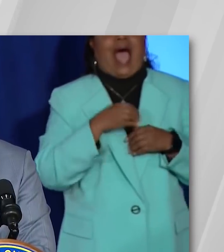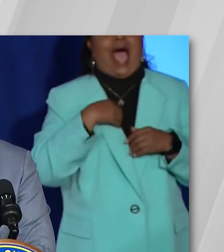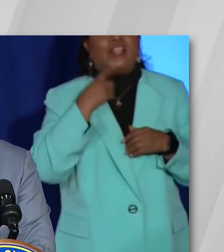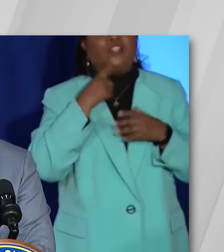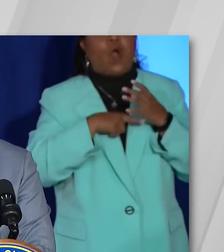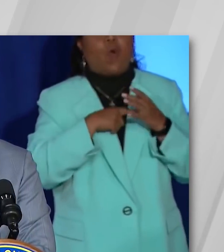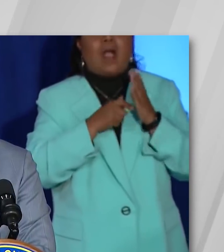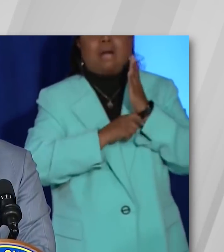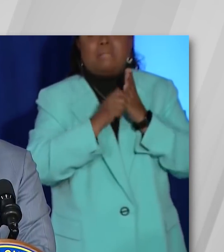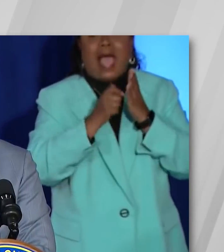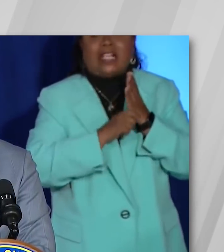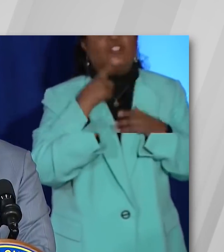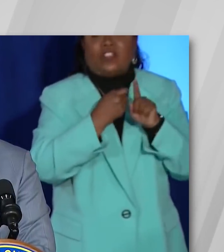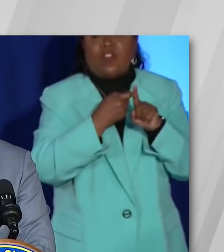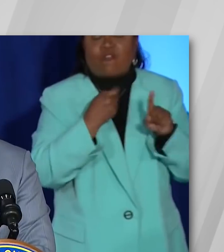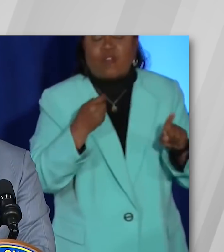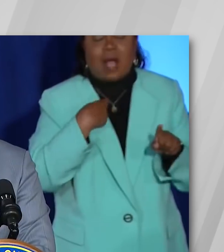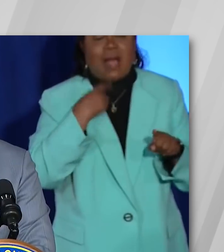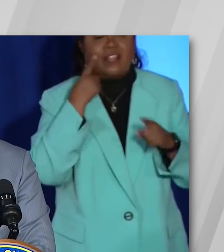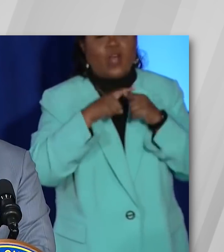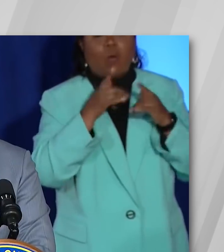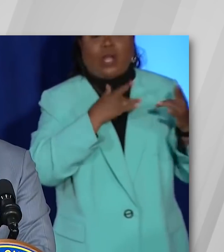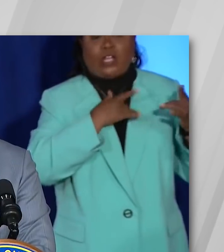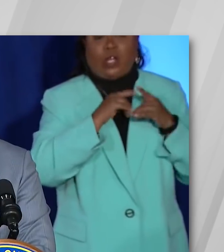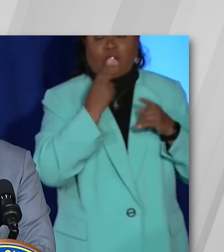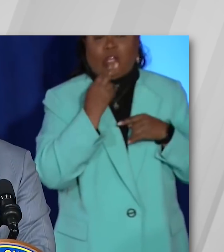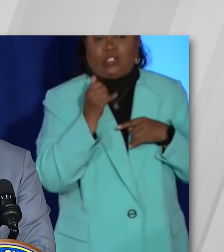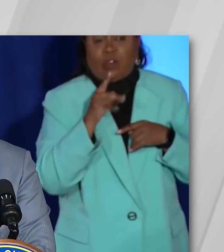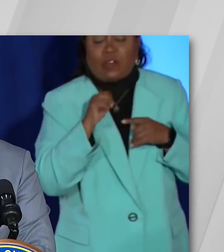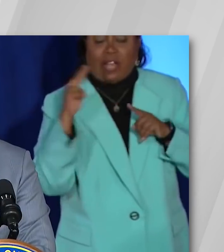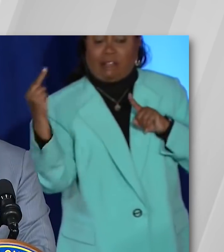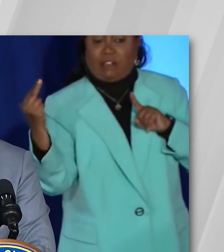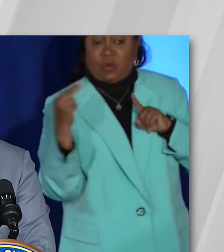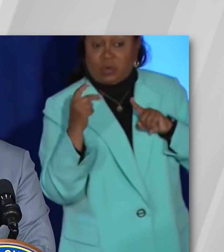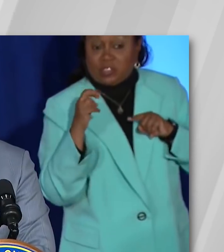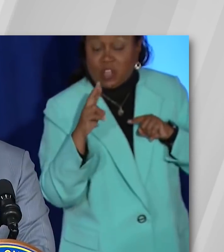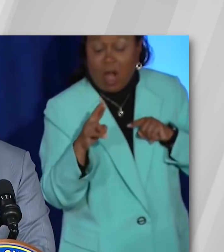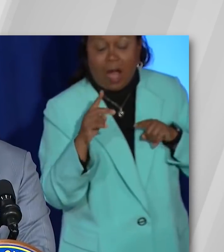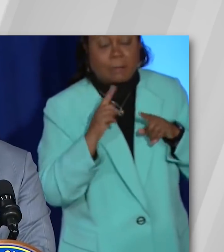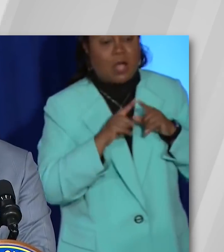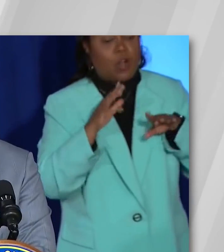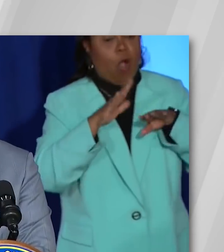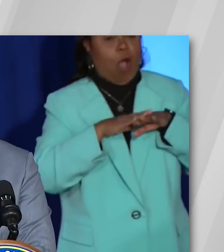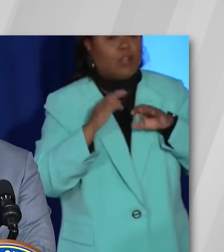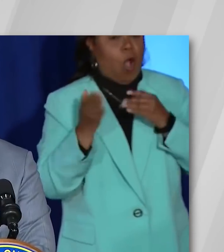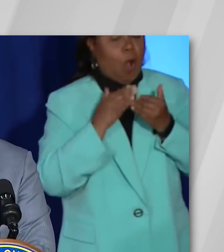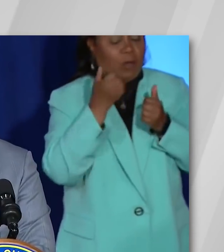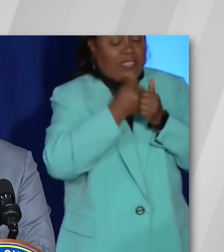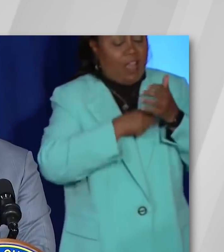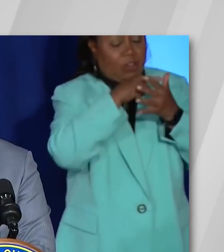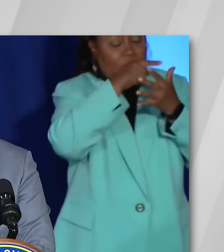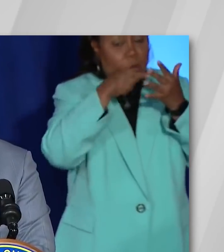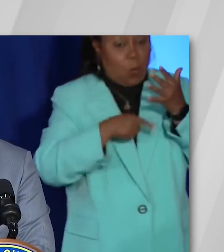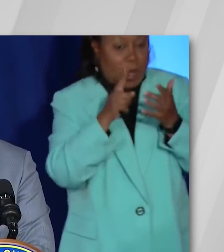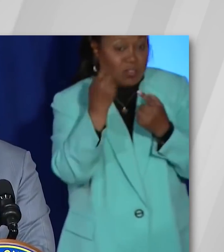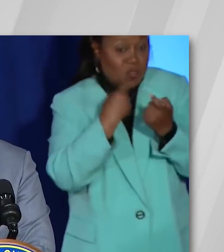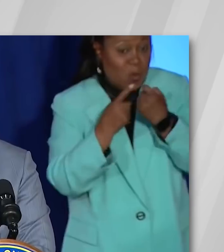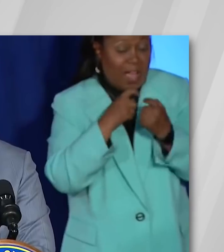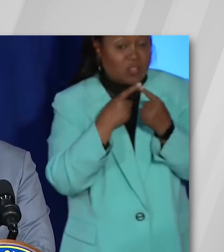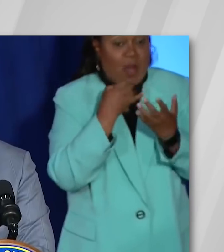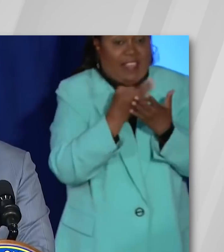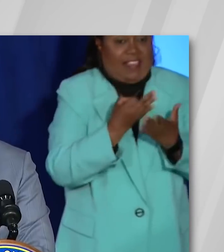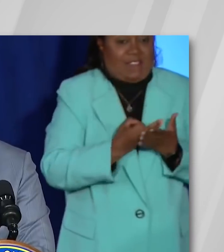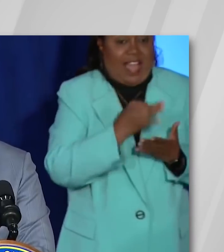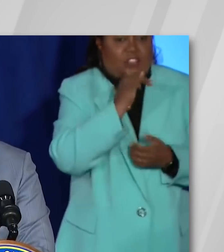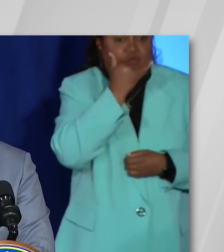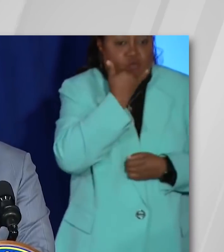I know what magazine you're from, and I know what your conservative viewpoints are. But on almost every question that you ask, you had the